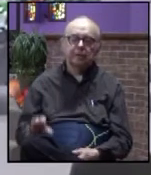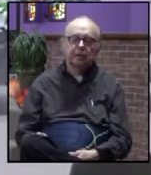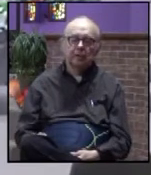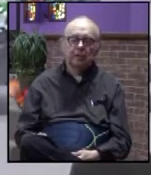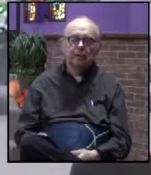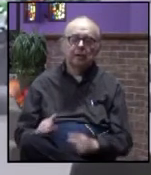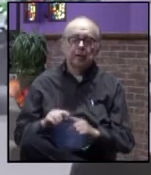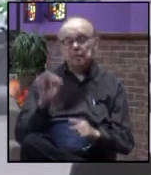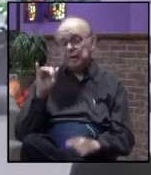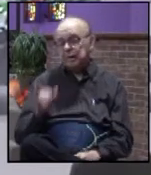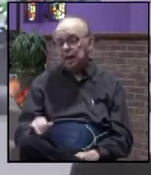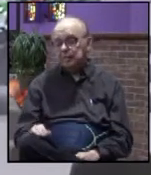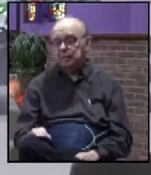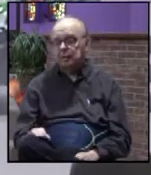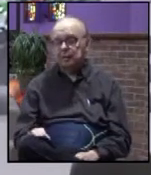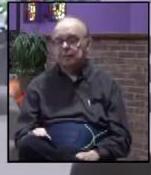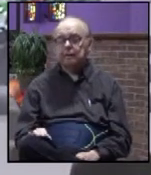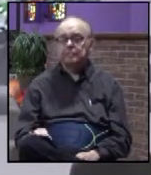But yet,